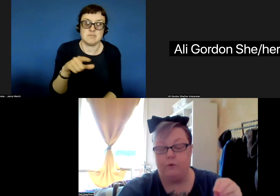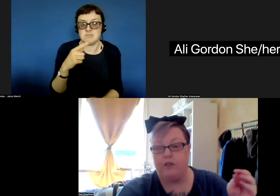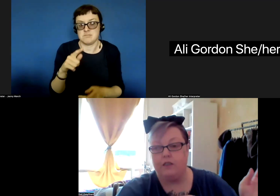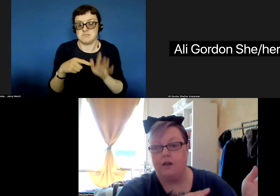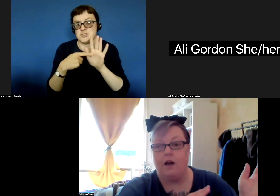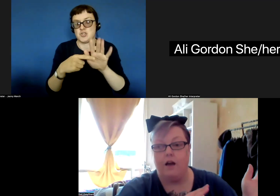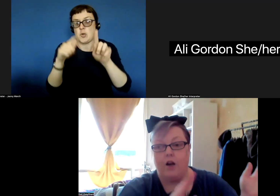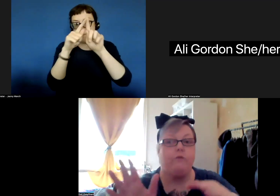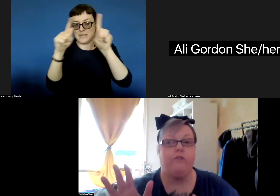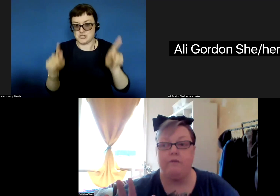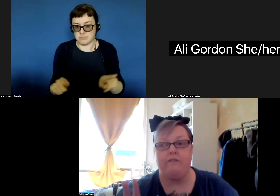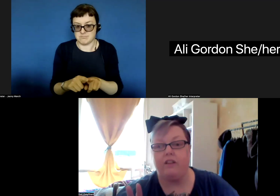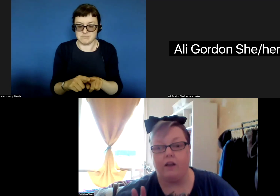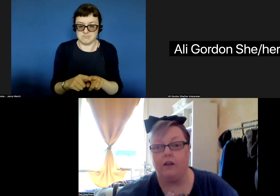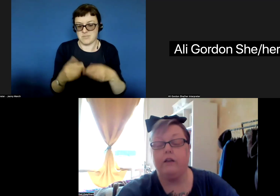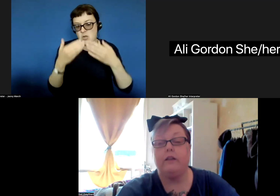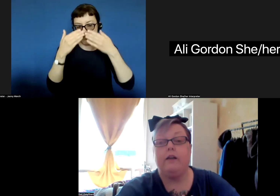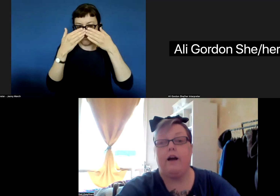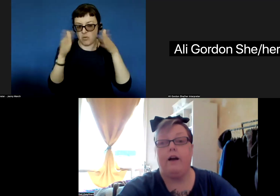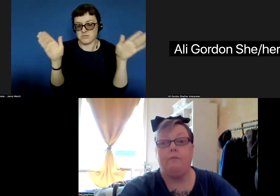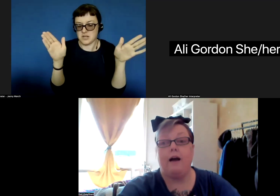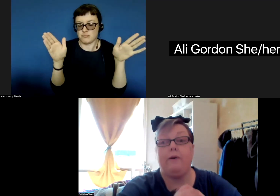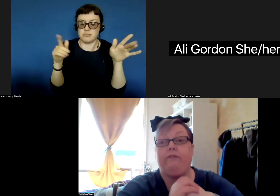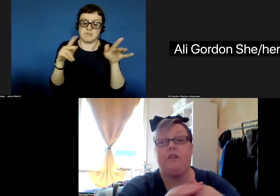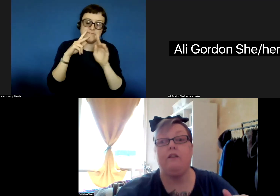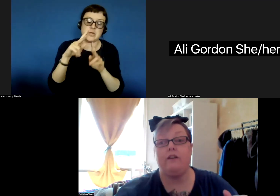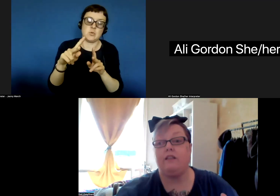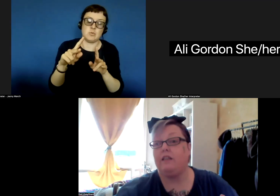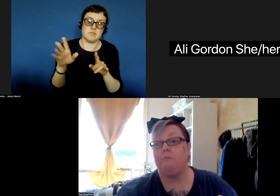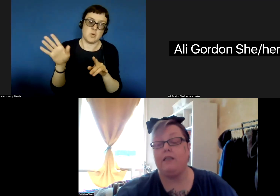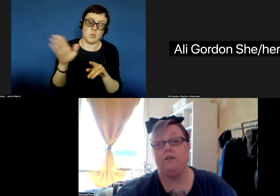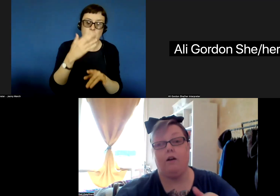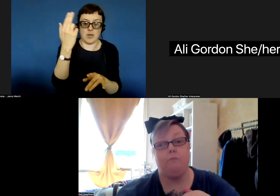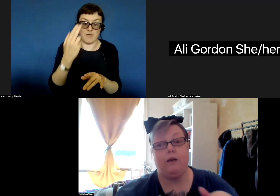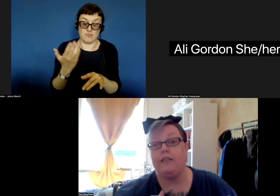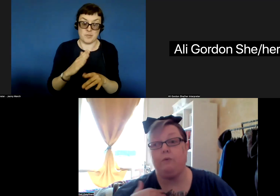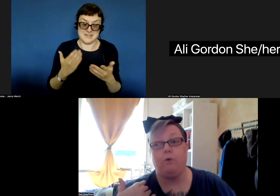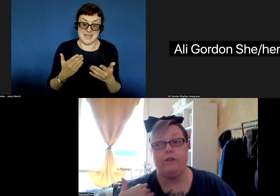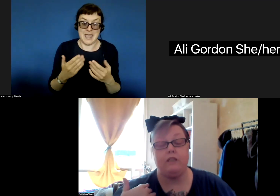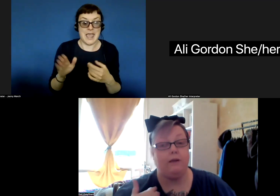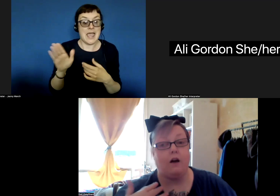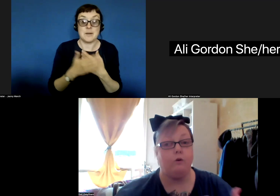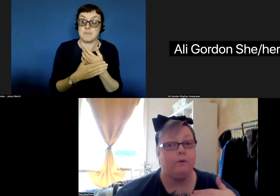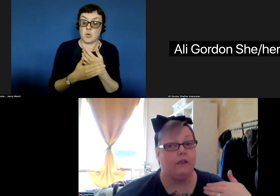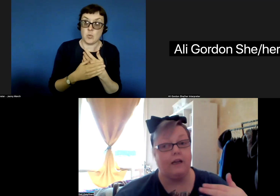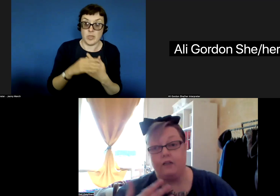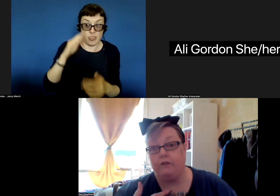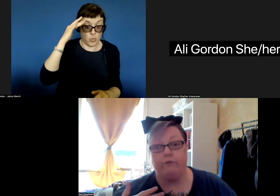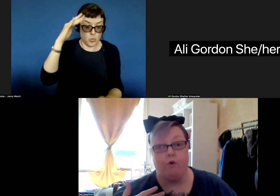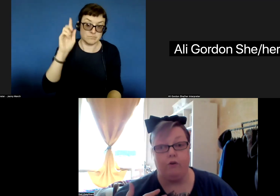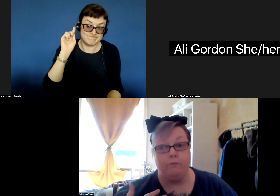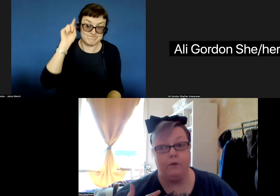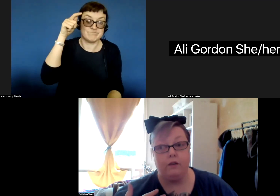on it, which is an overview of everything. But if you think of anything in the meantime, please, we want this to be an open,